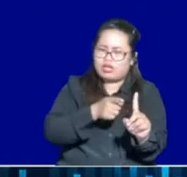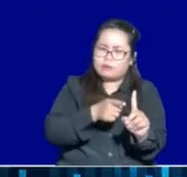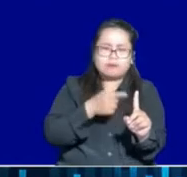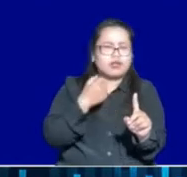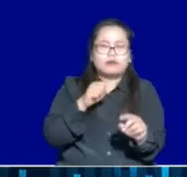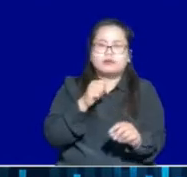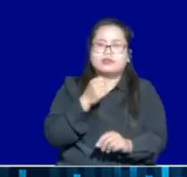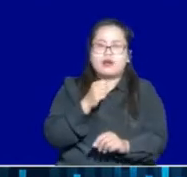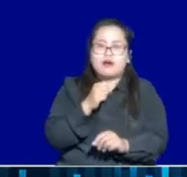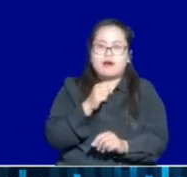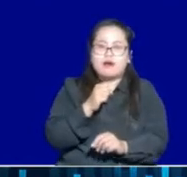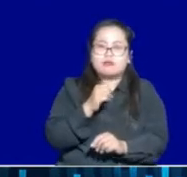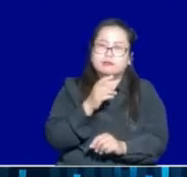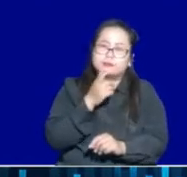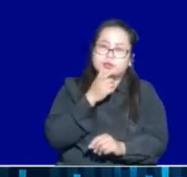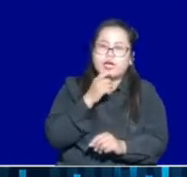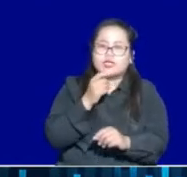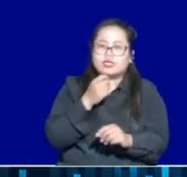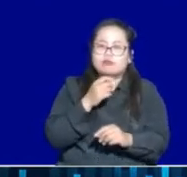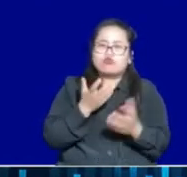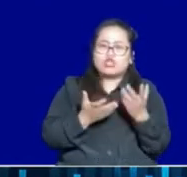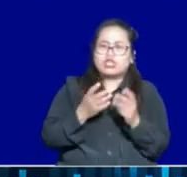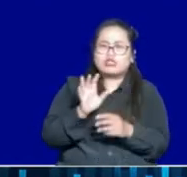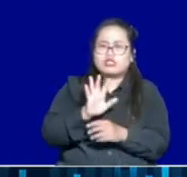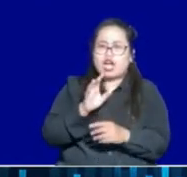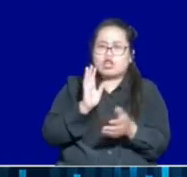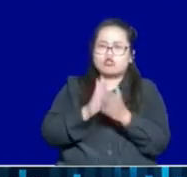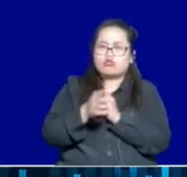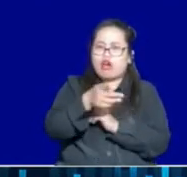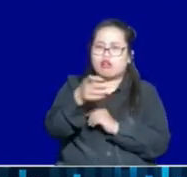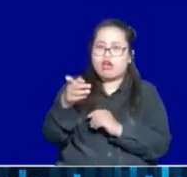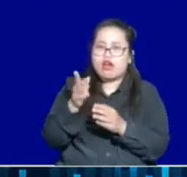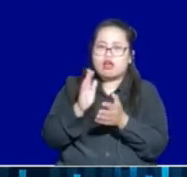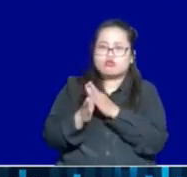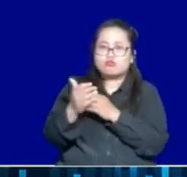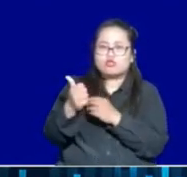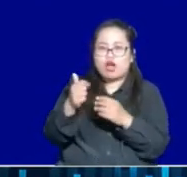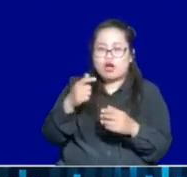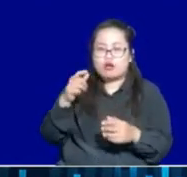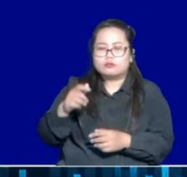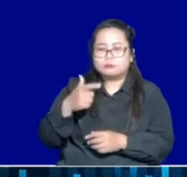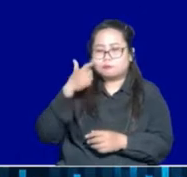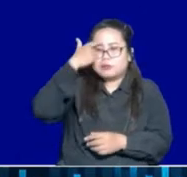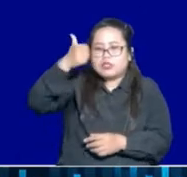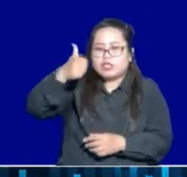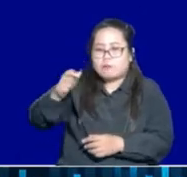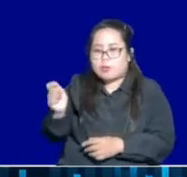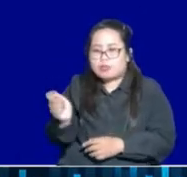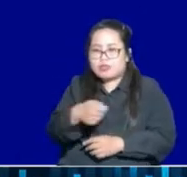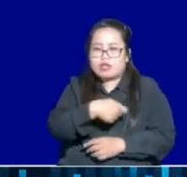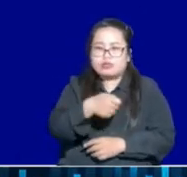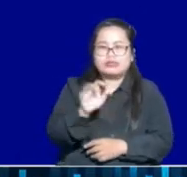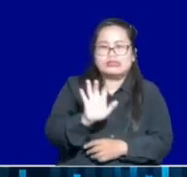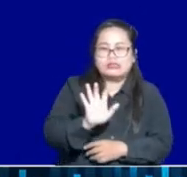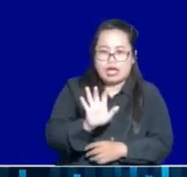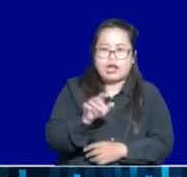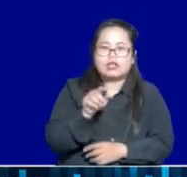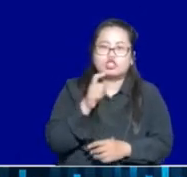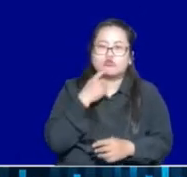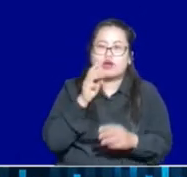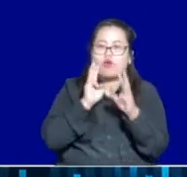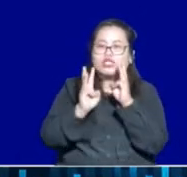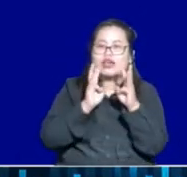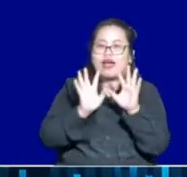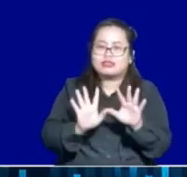is not something, it's not information that changes brains by just reading or talking. It's